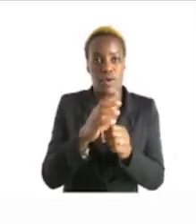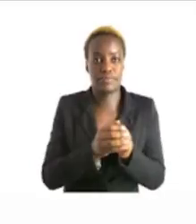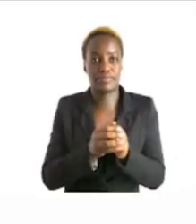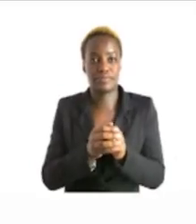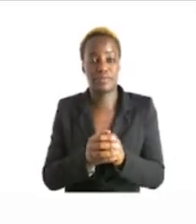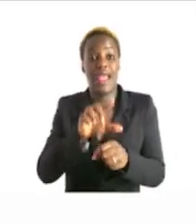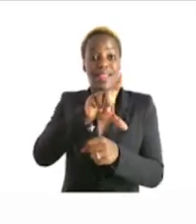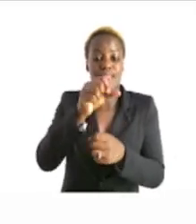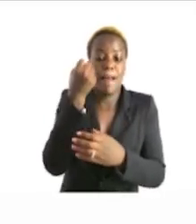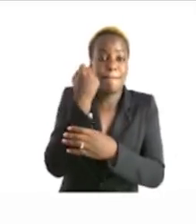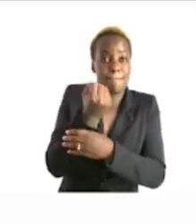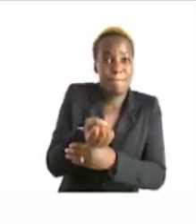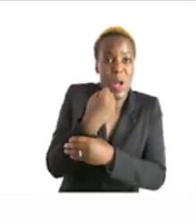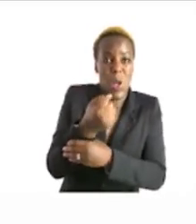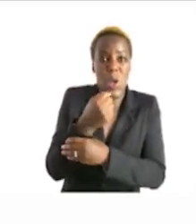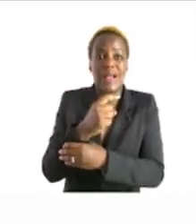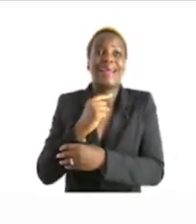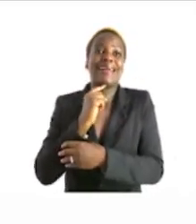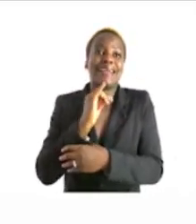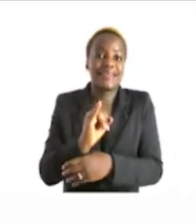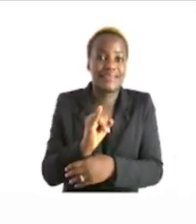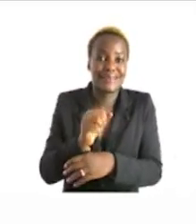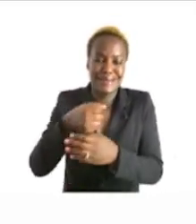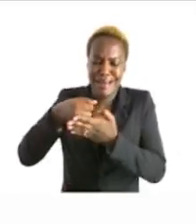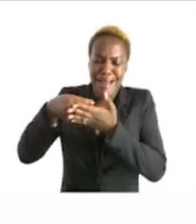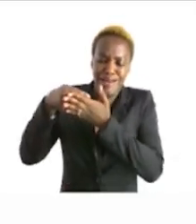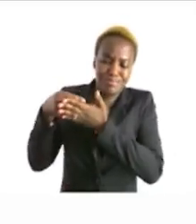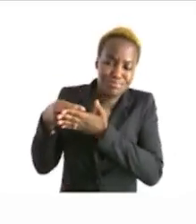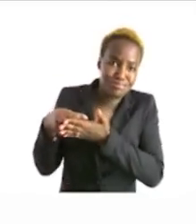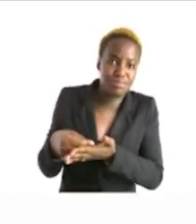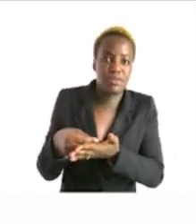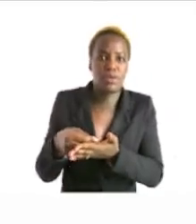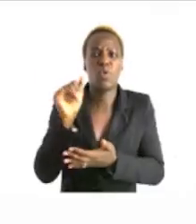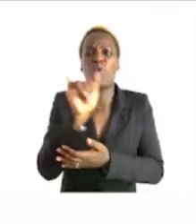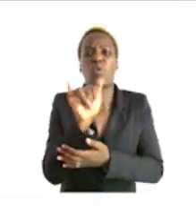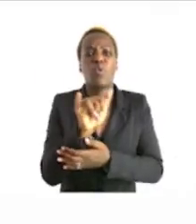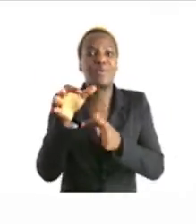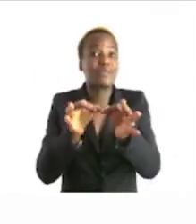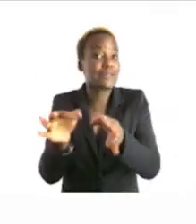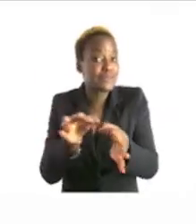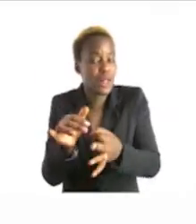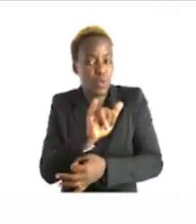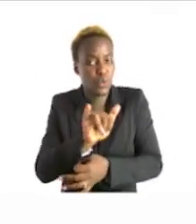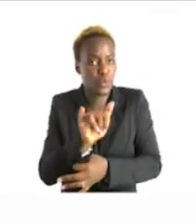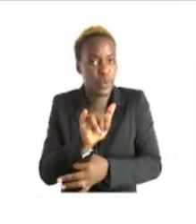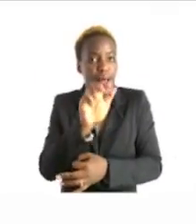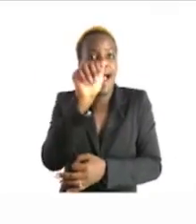ball is heavy what is the describing word there what is the adjective here